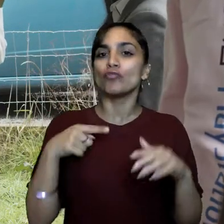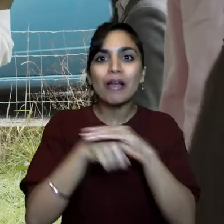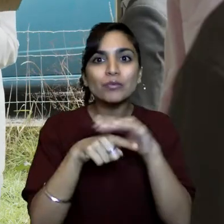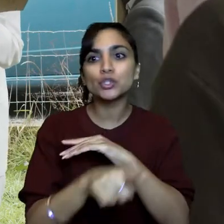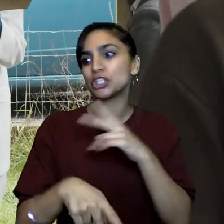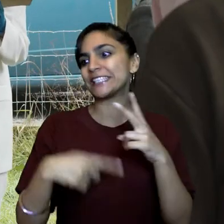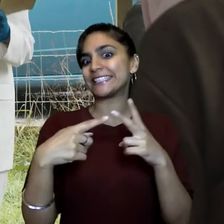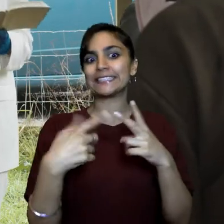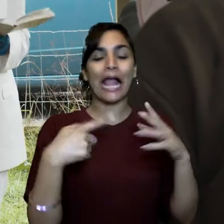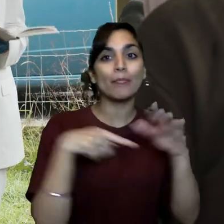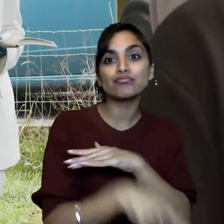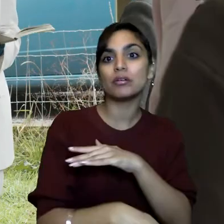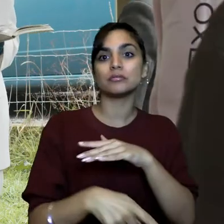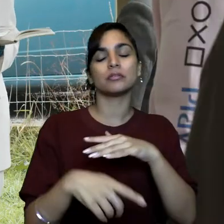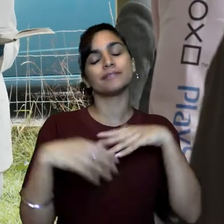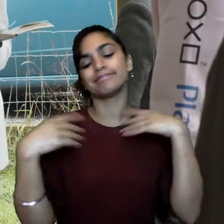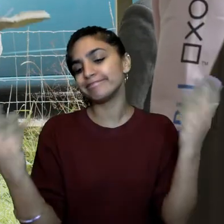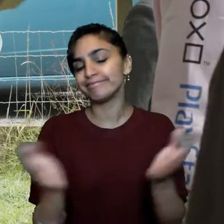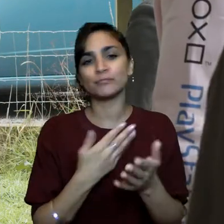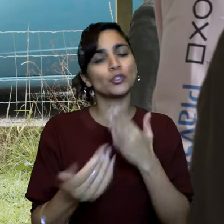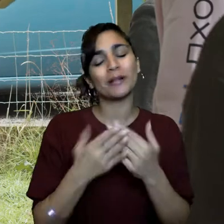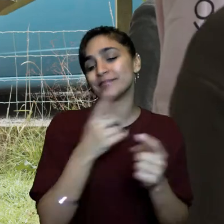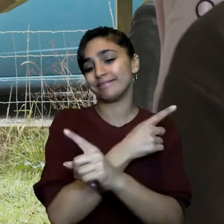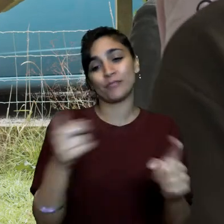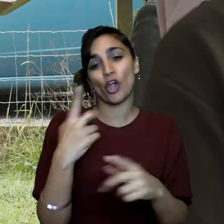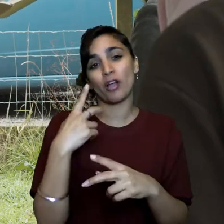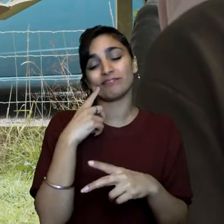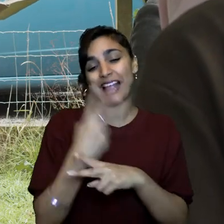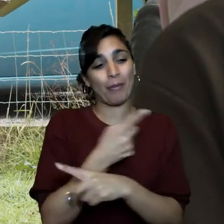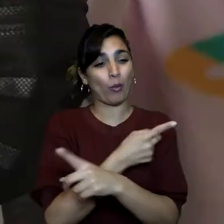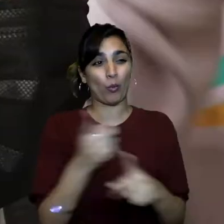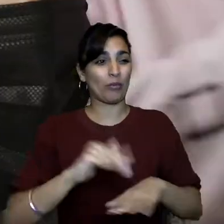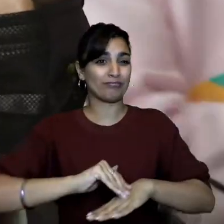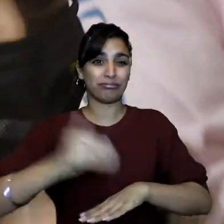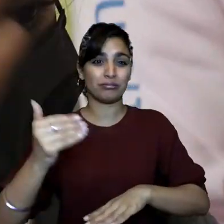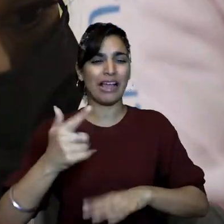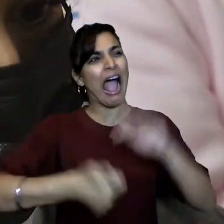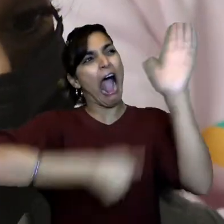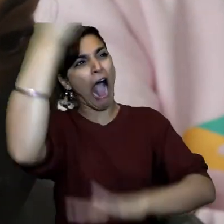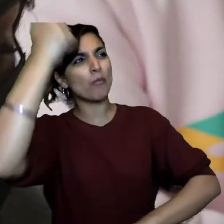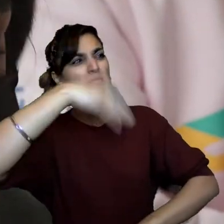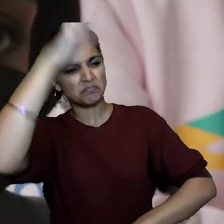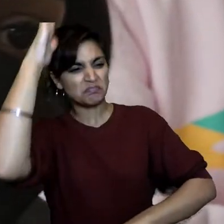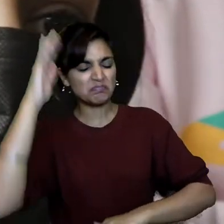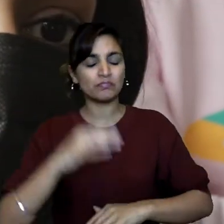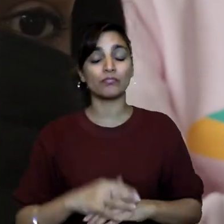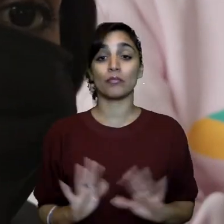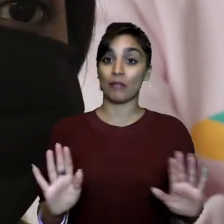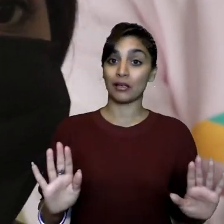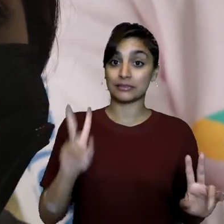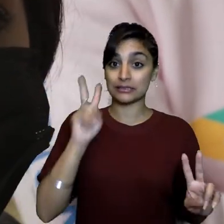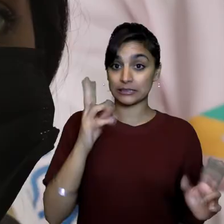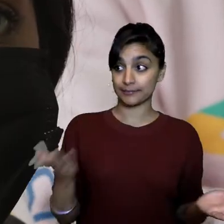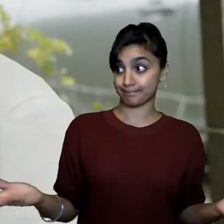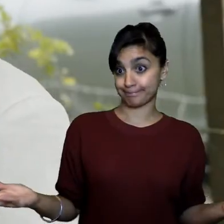immigrant you know. That way no one cares about you. Look get out of here. Get lost. Right there you go. So no